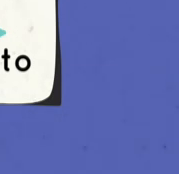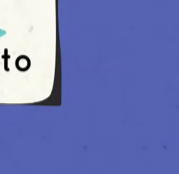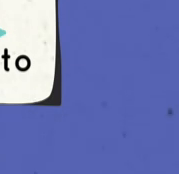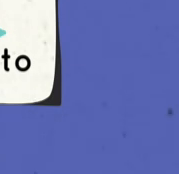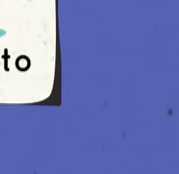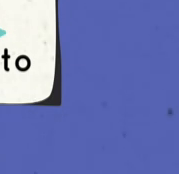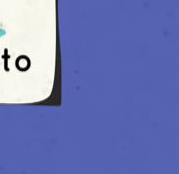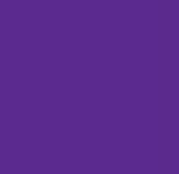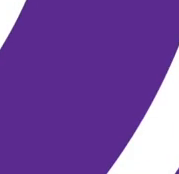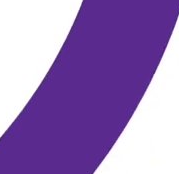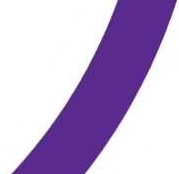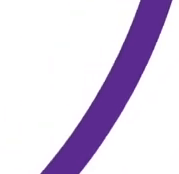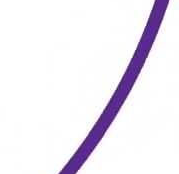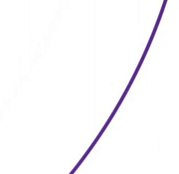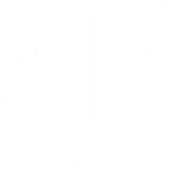guitar.